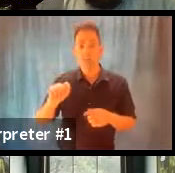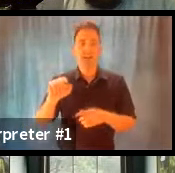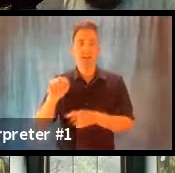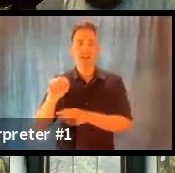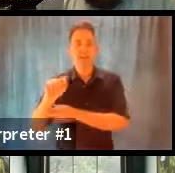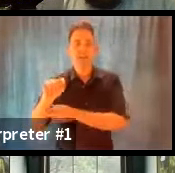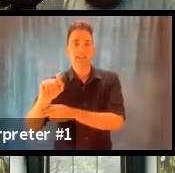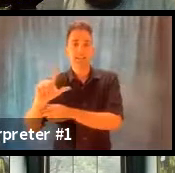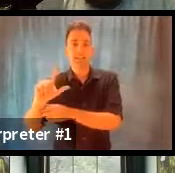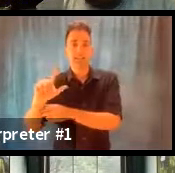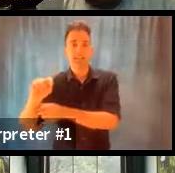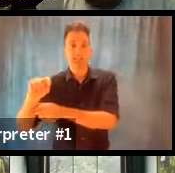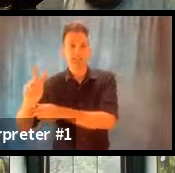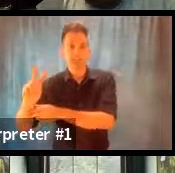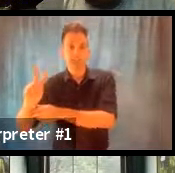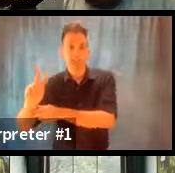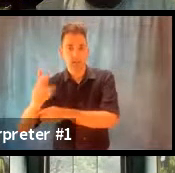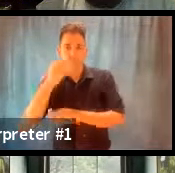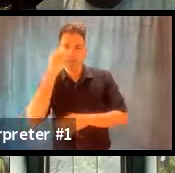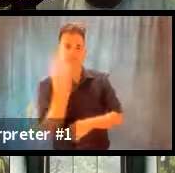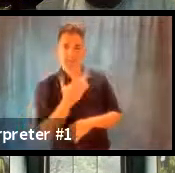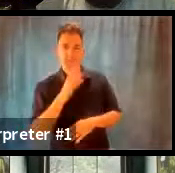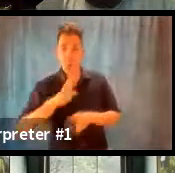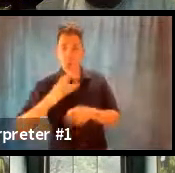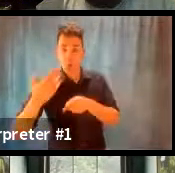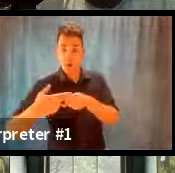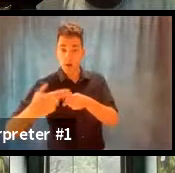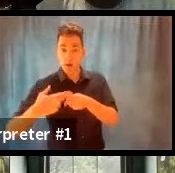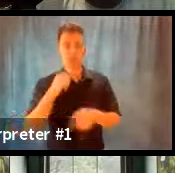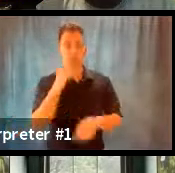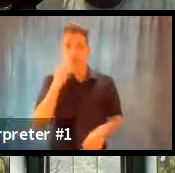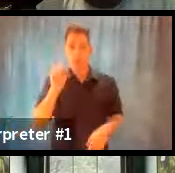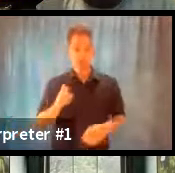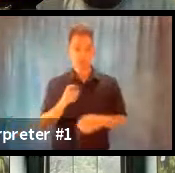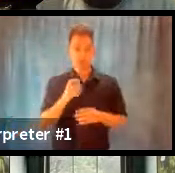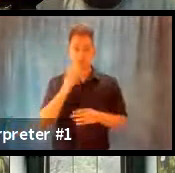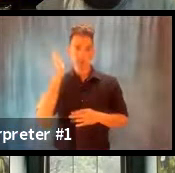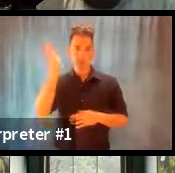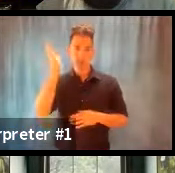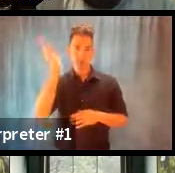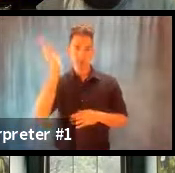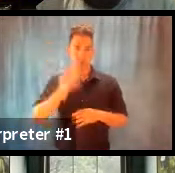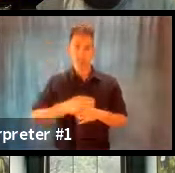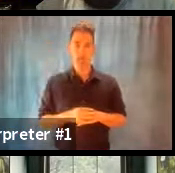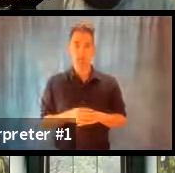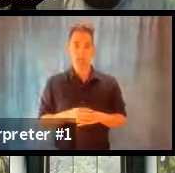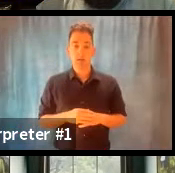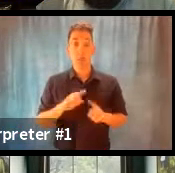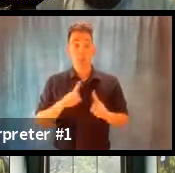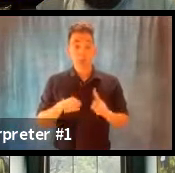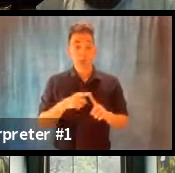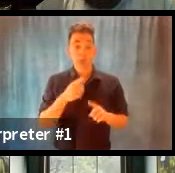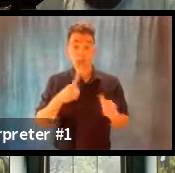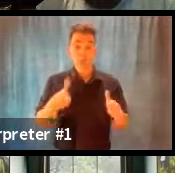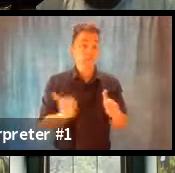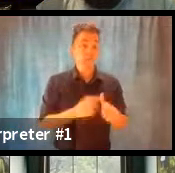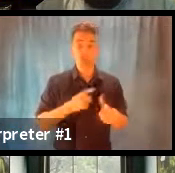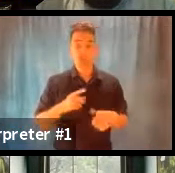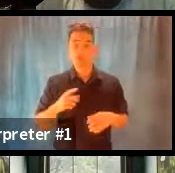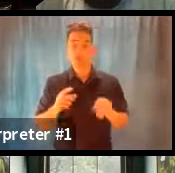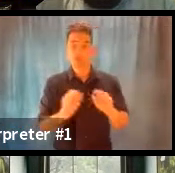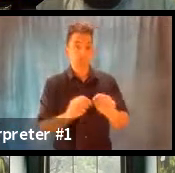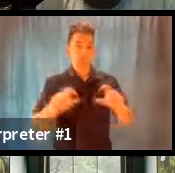testify. When I call your name, will you do us a favor? Go ahead and say your name, especially if I have mispronounced